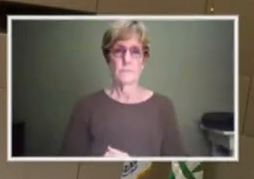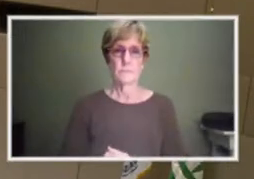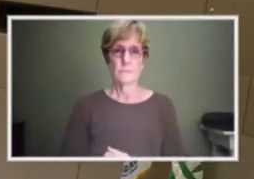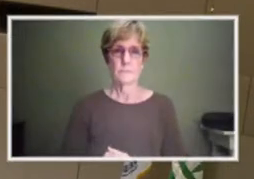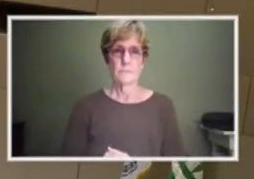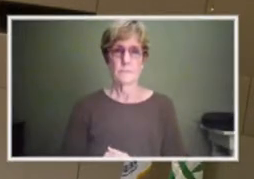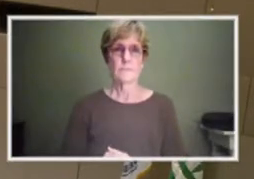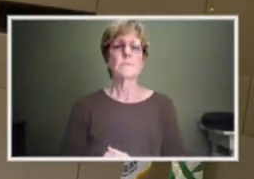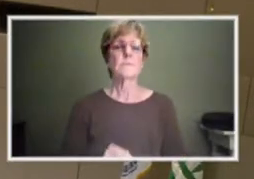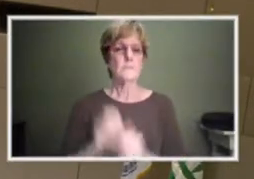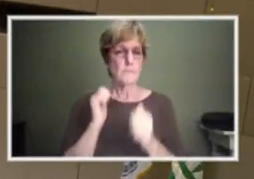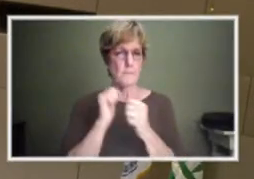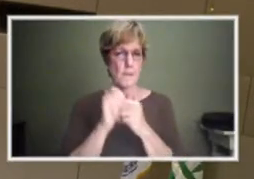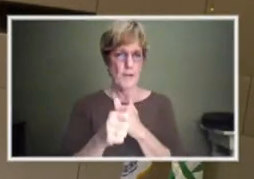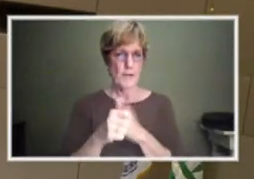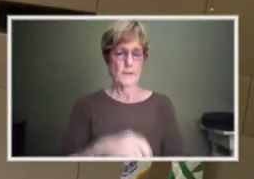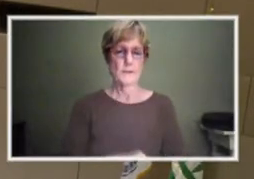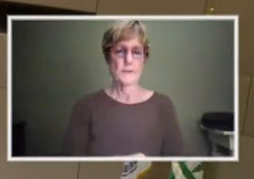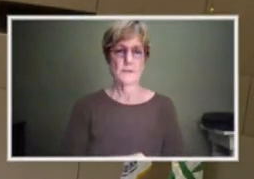motion passes.